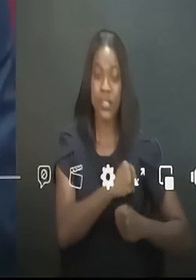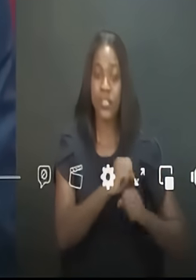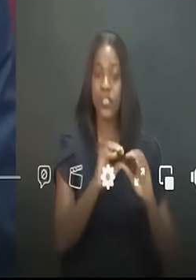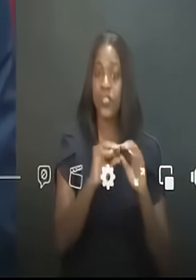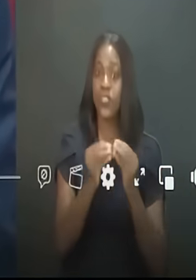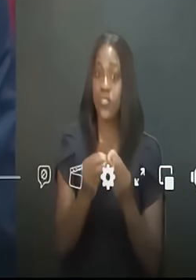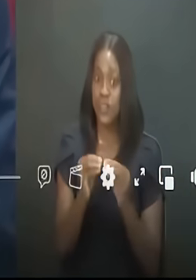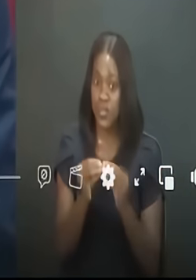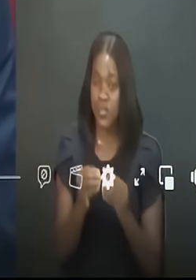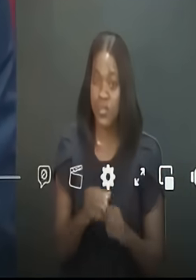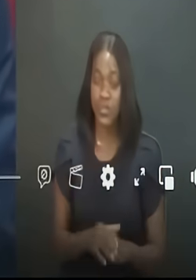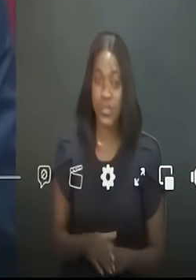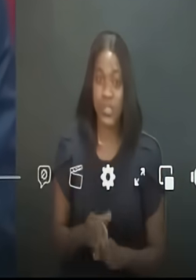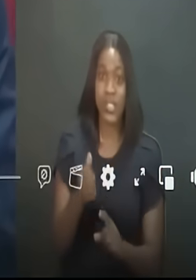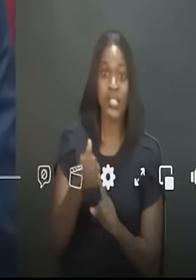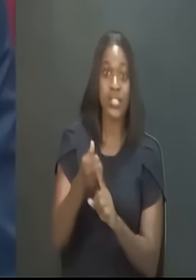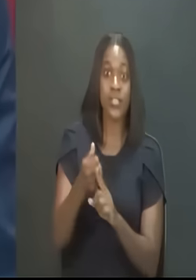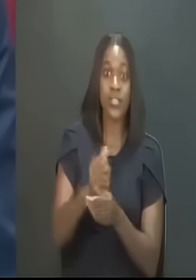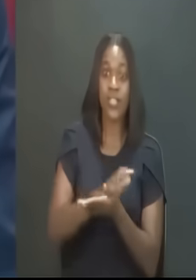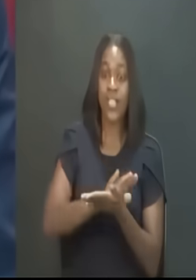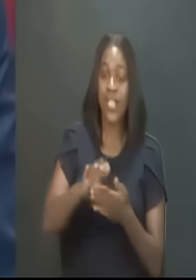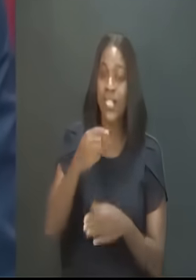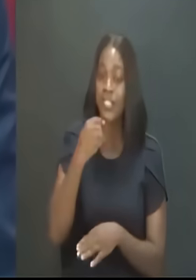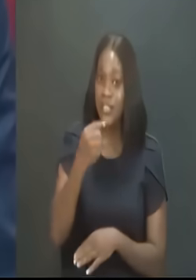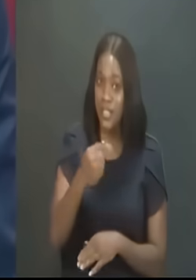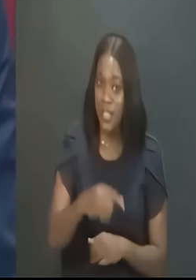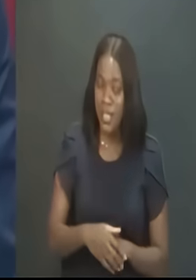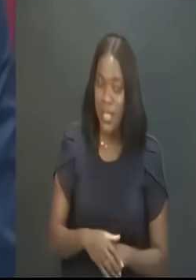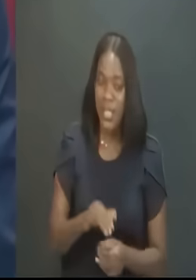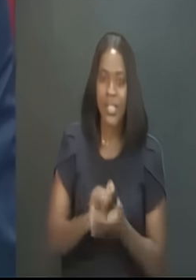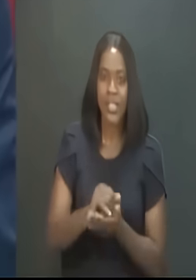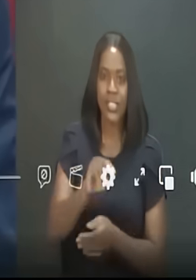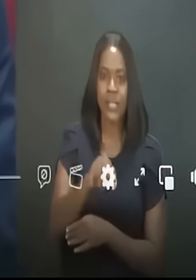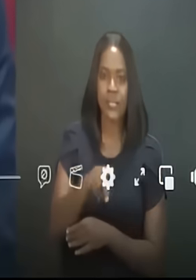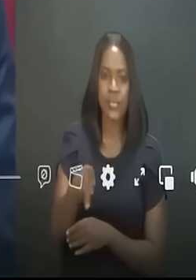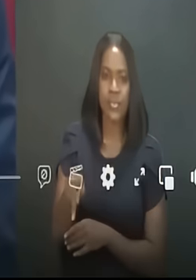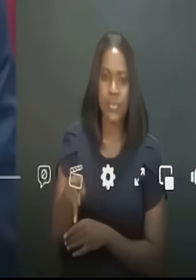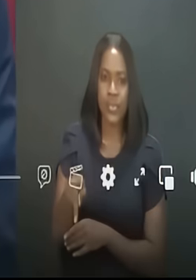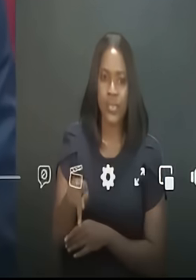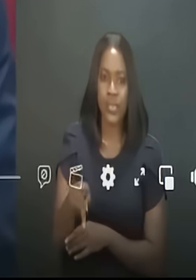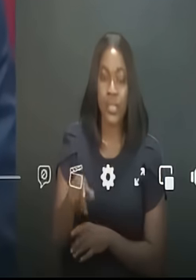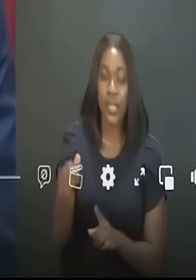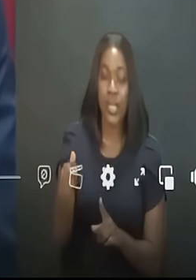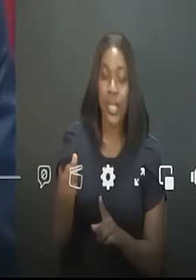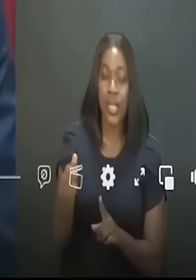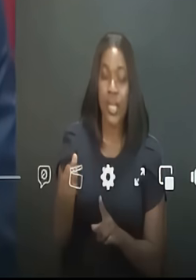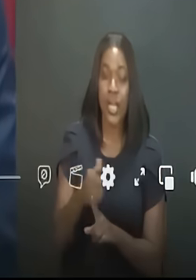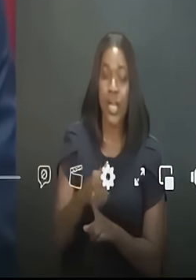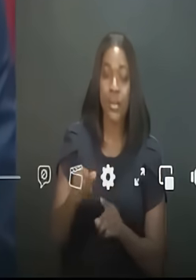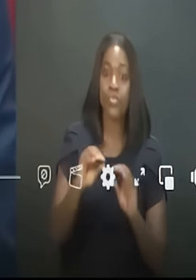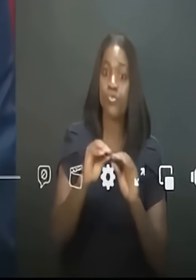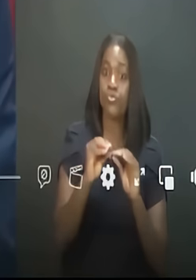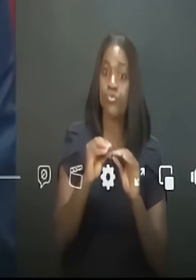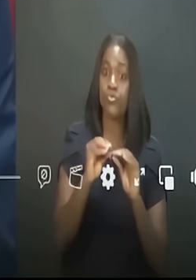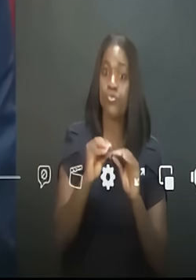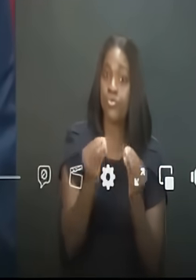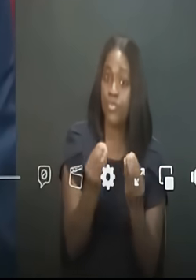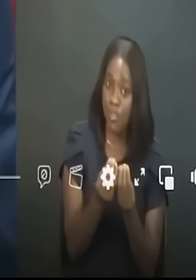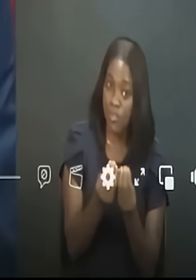He clearly indicated that the MPP in government abused his office, appointees abused their